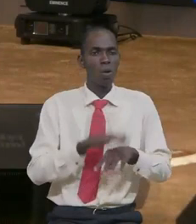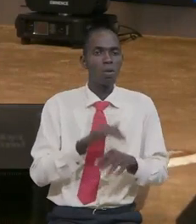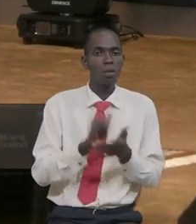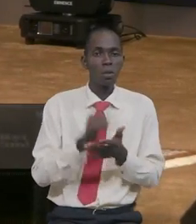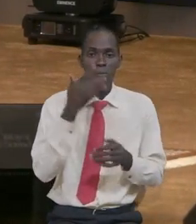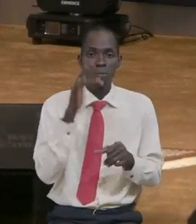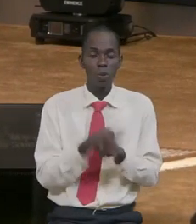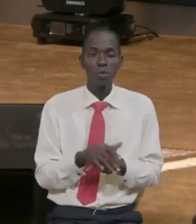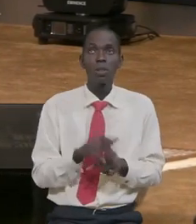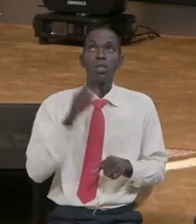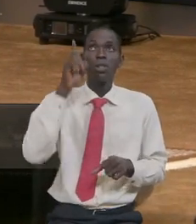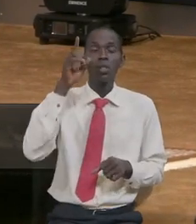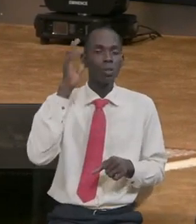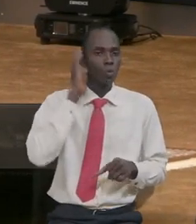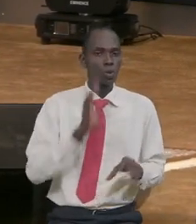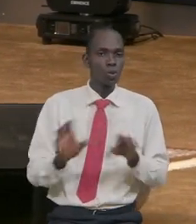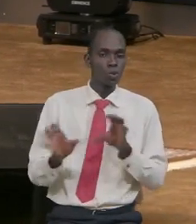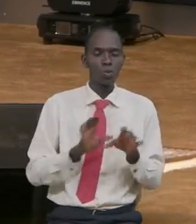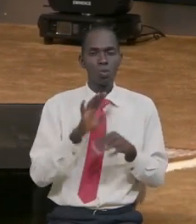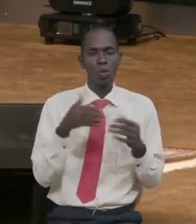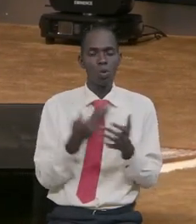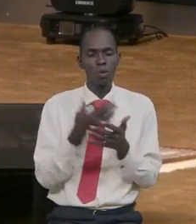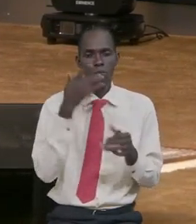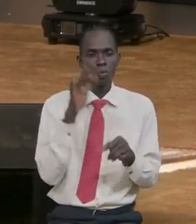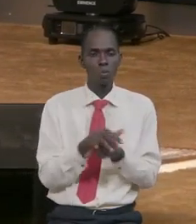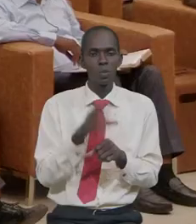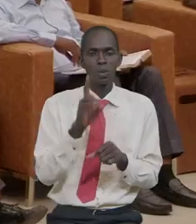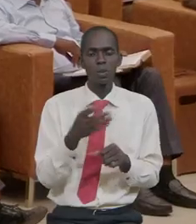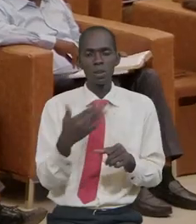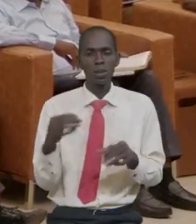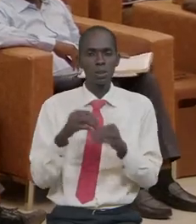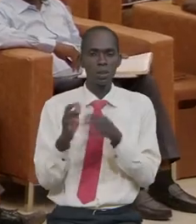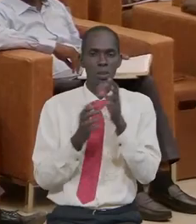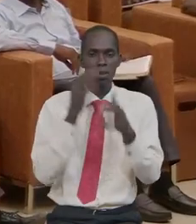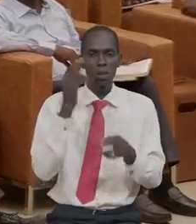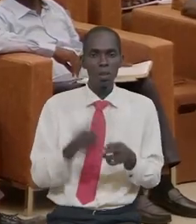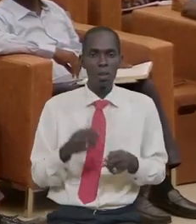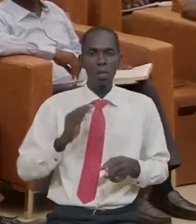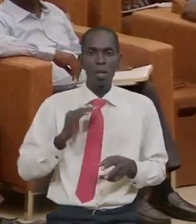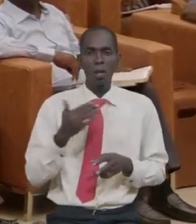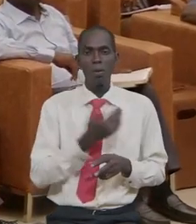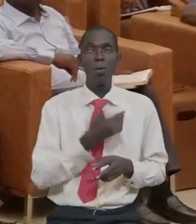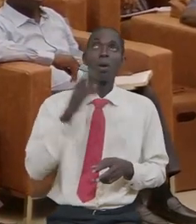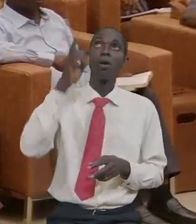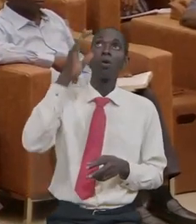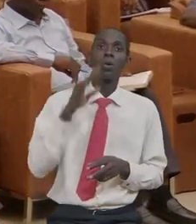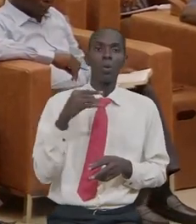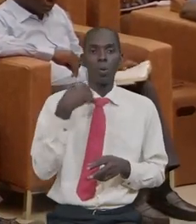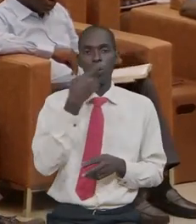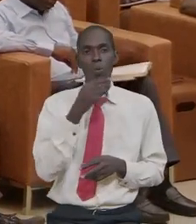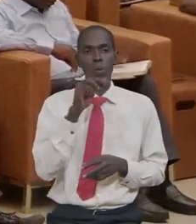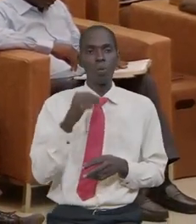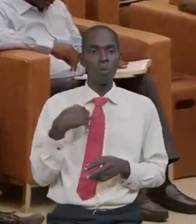fulfill that promise. He'll fulfill it on your behalf in Jesus' name. Our God whom we serve is able